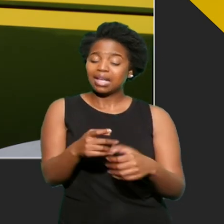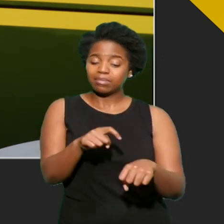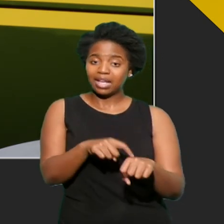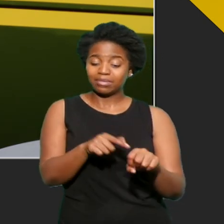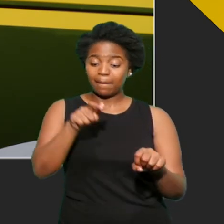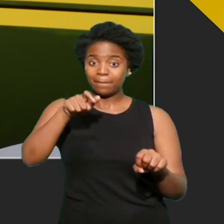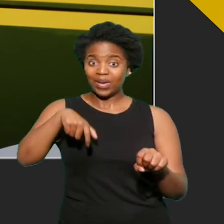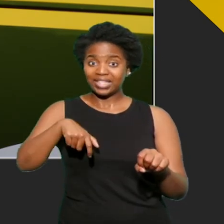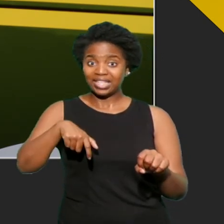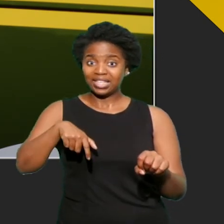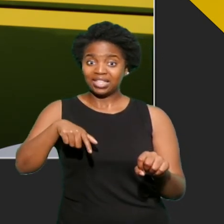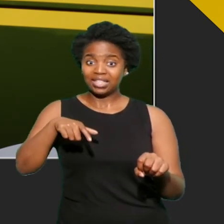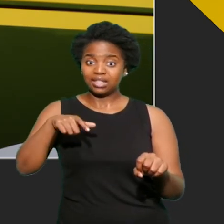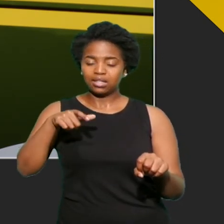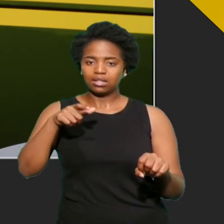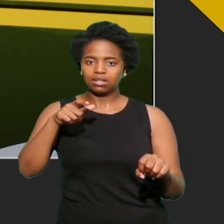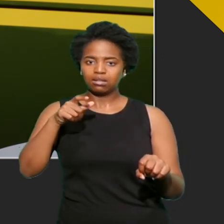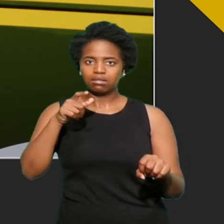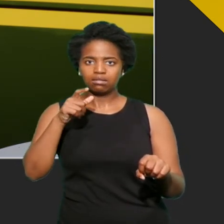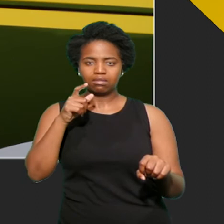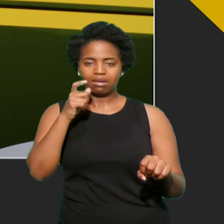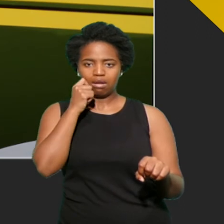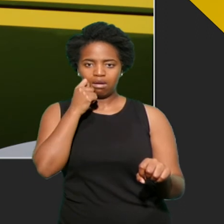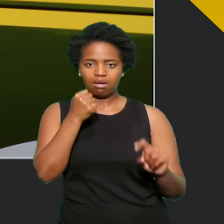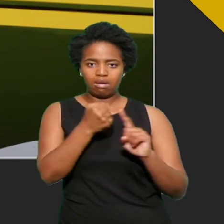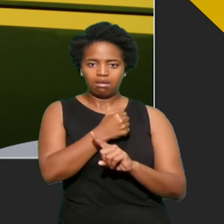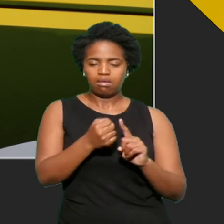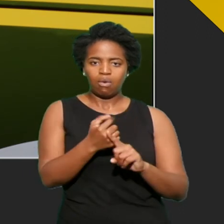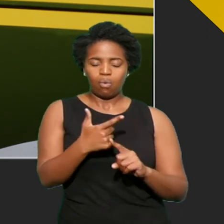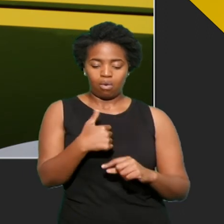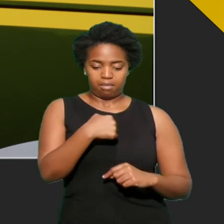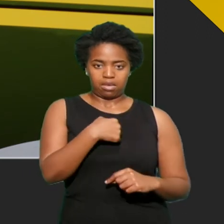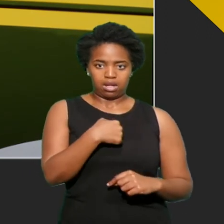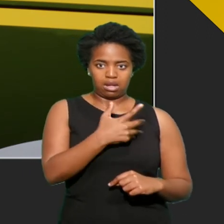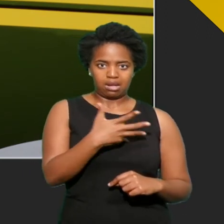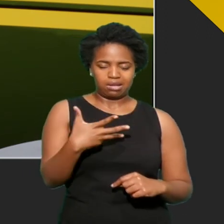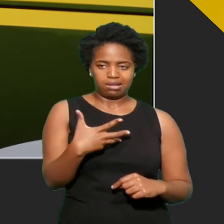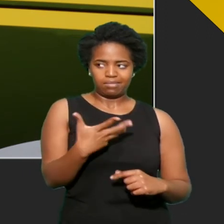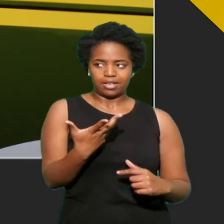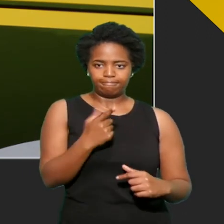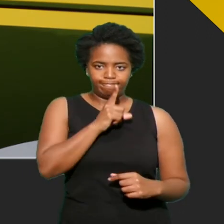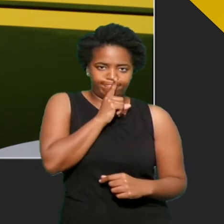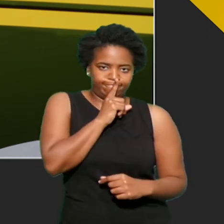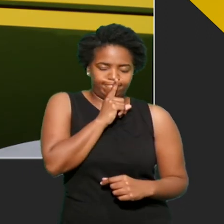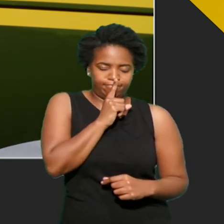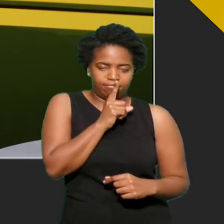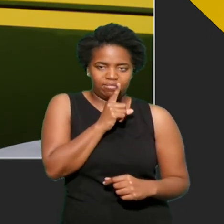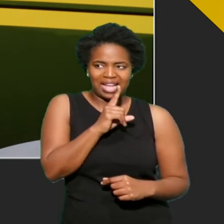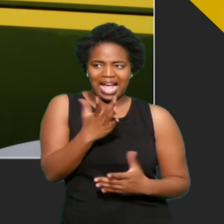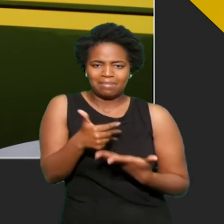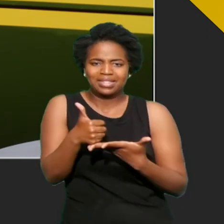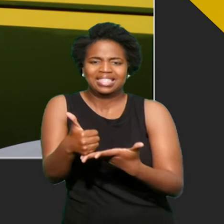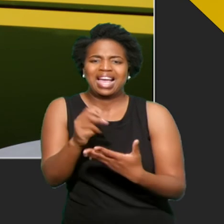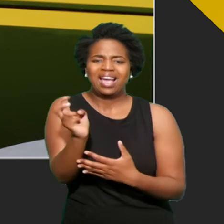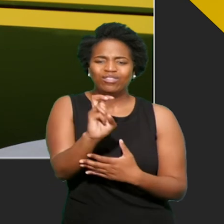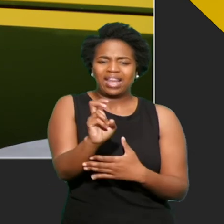abuser is the one who's afraid to come out, and mina ngiyabona ukuthi bayamlimaza or ngiyabona ukuthi uyalimala in a relationship, and in the same breath, how